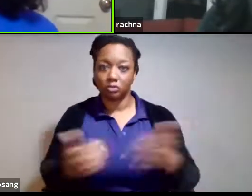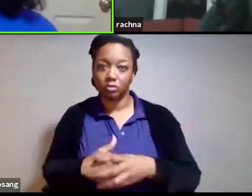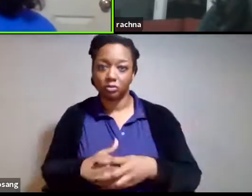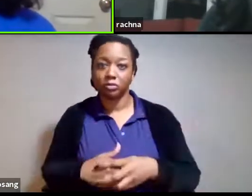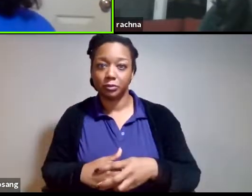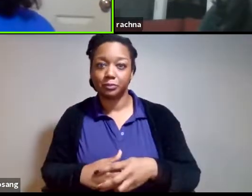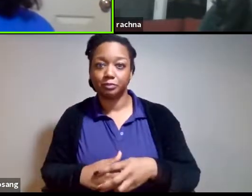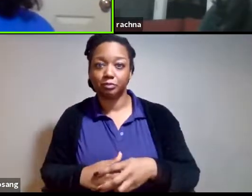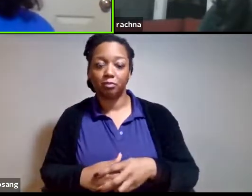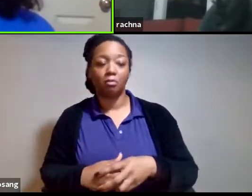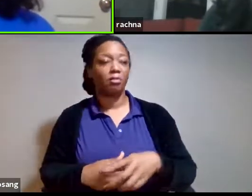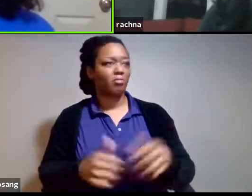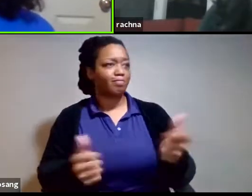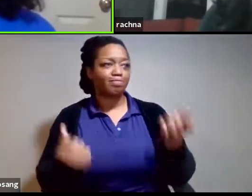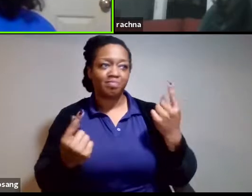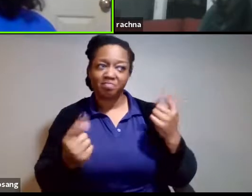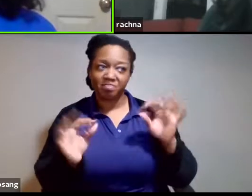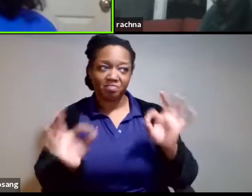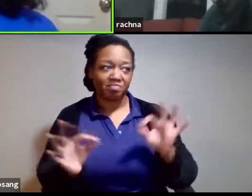Let's see.